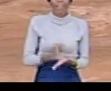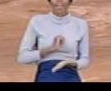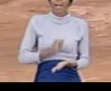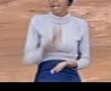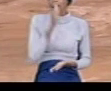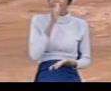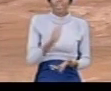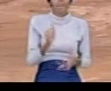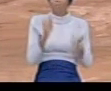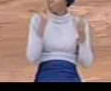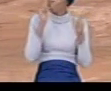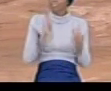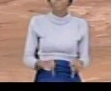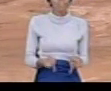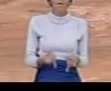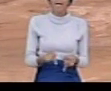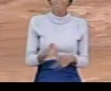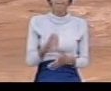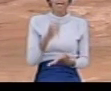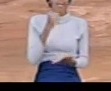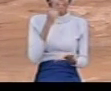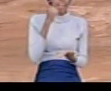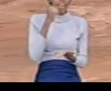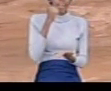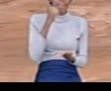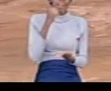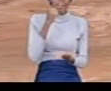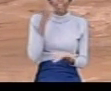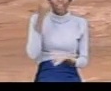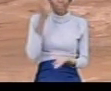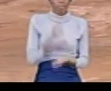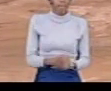amen. I am thou whosoever,